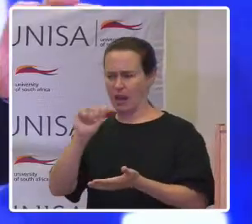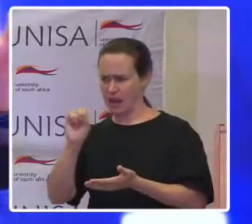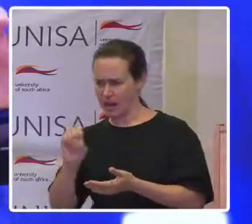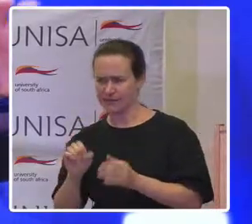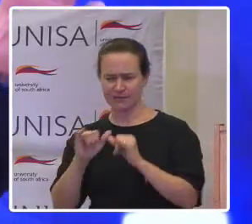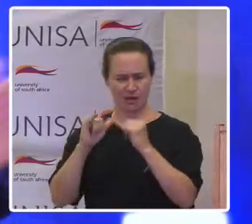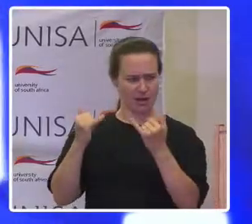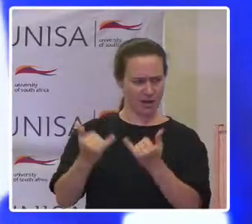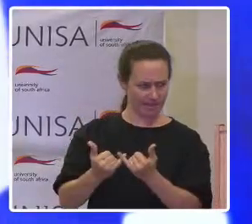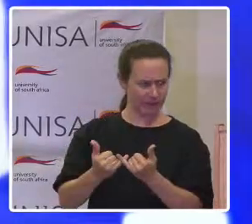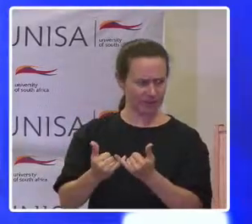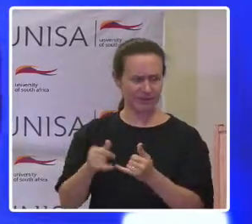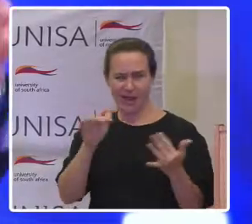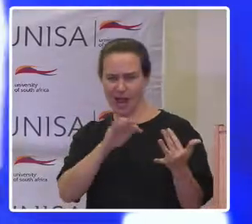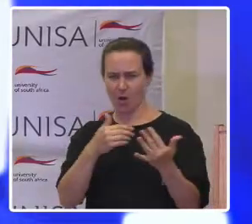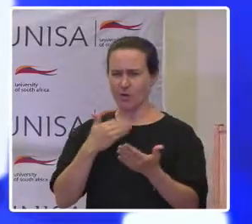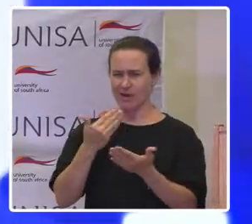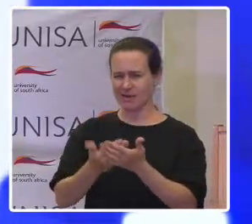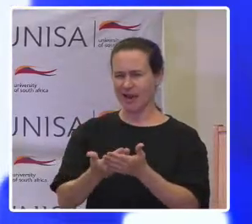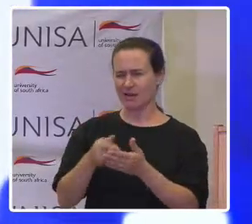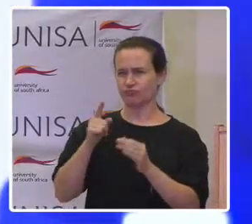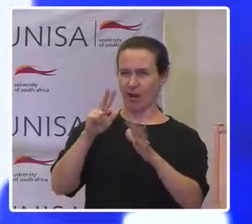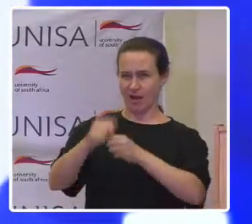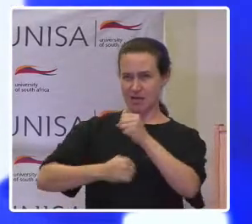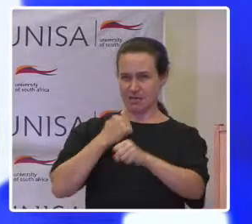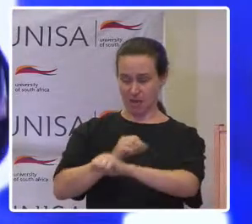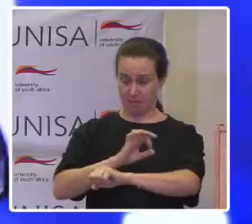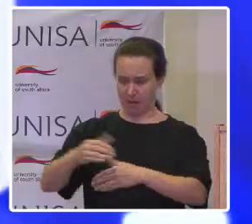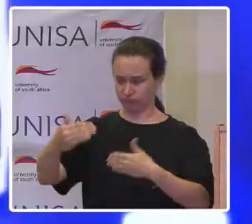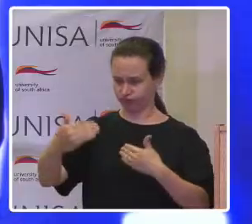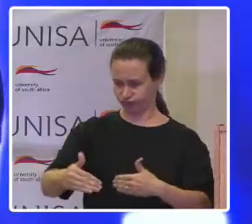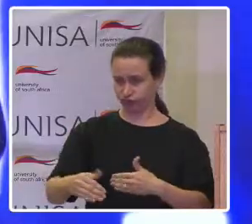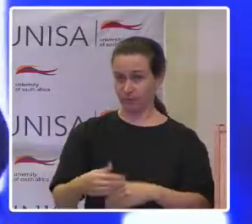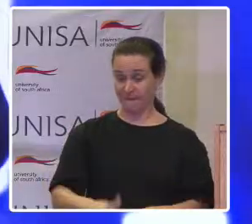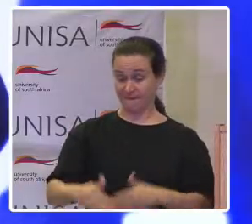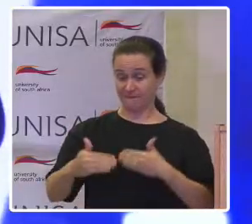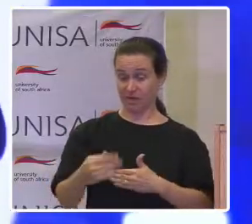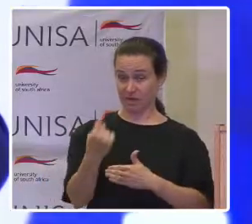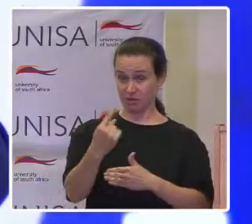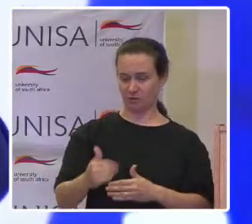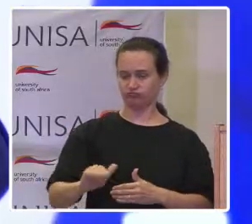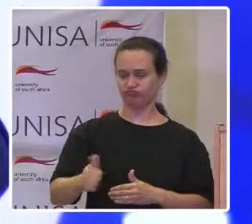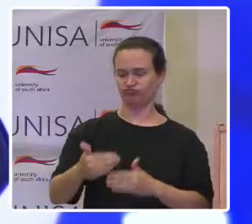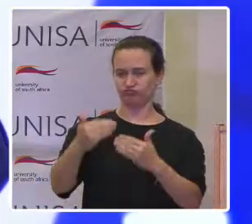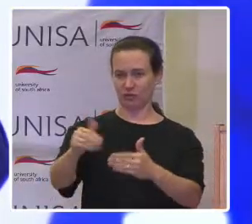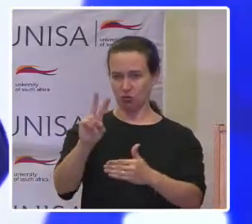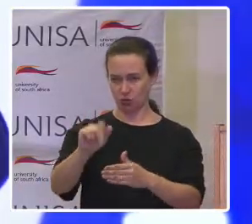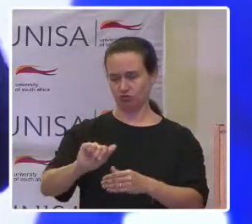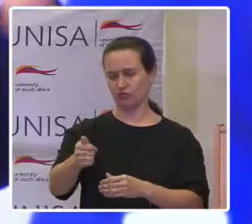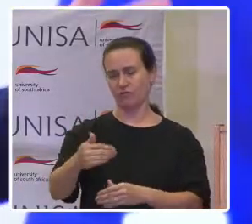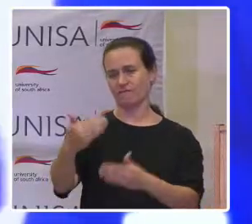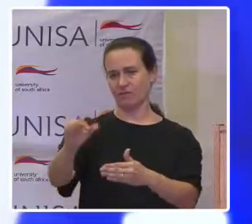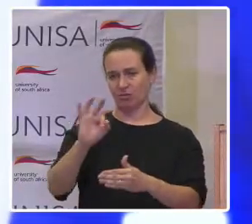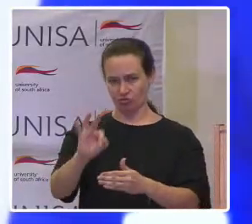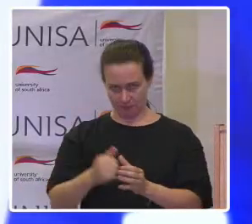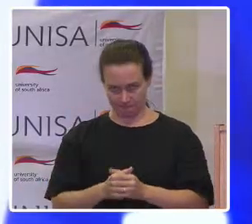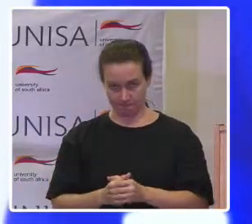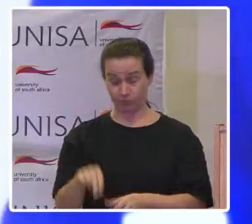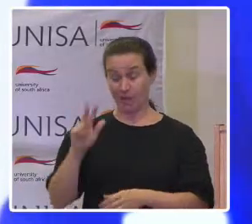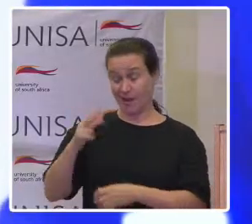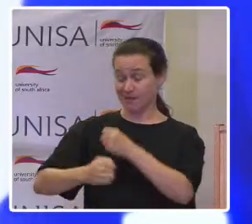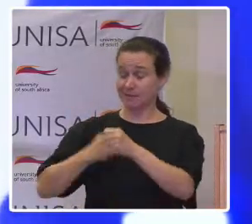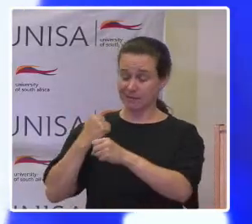African airlines would then integrate over an 8-year plan. We have phase 1, we have phase 2, we have phase 3. Those 8 years